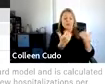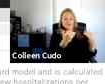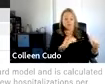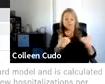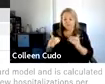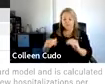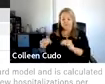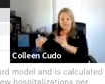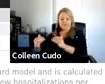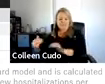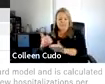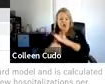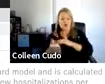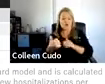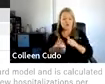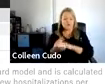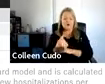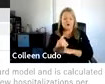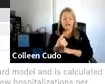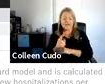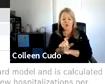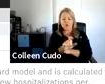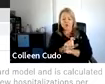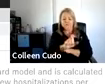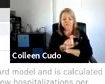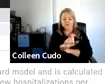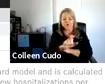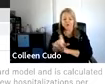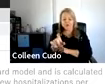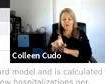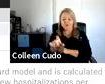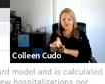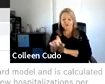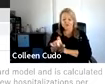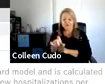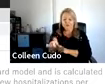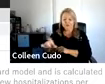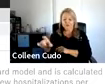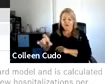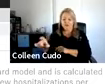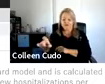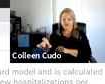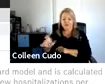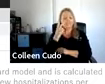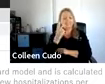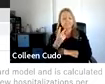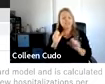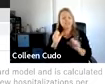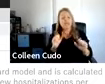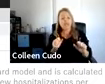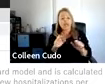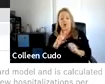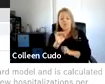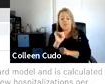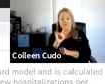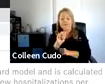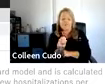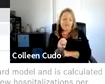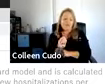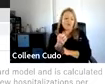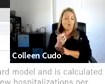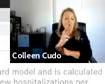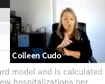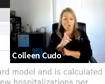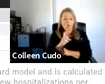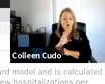these. And then you can also hover over each of the indicator lights where it will tell you what the rate is or what the